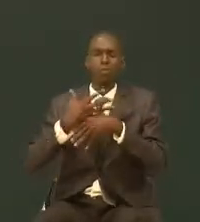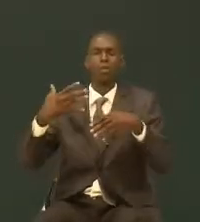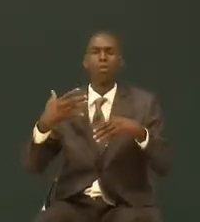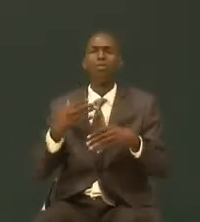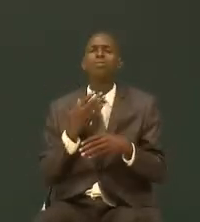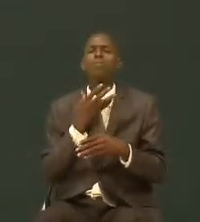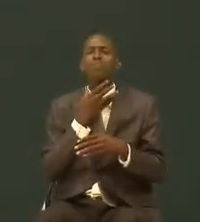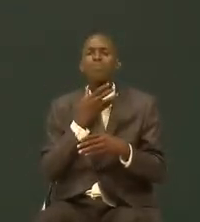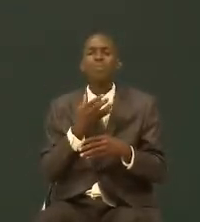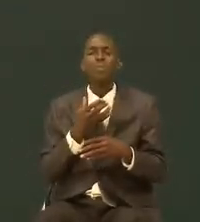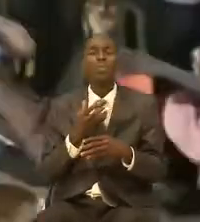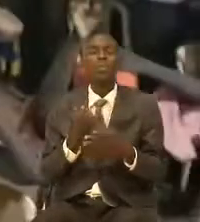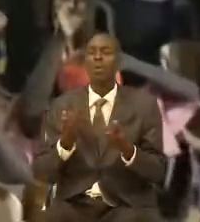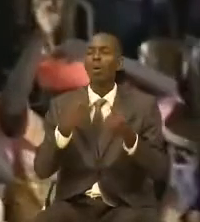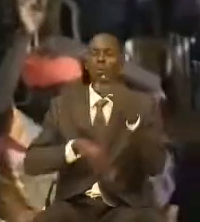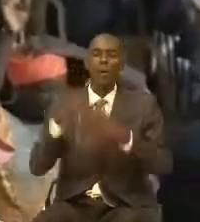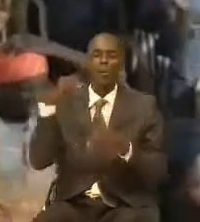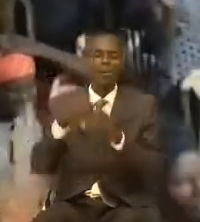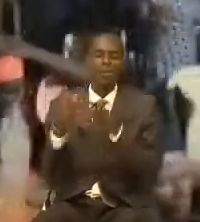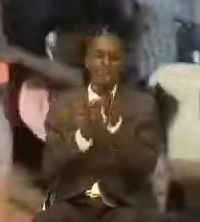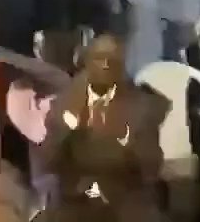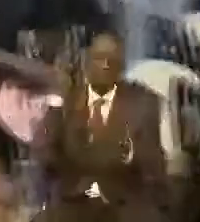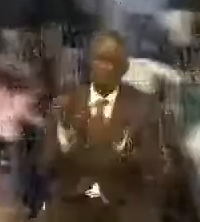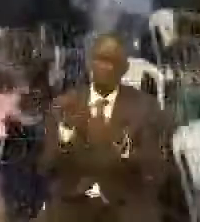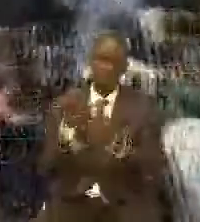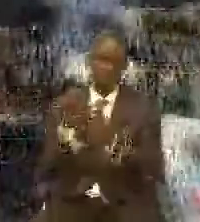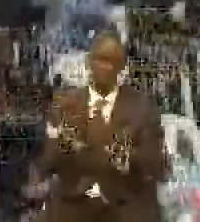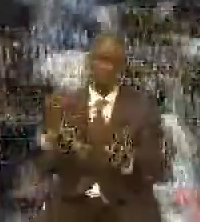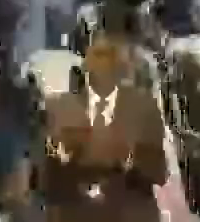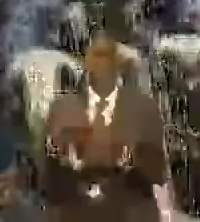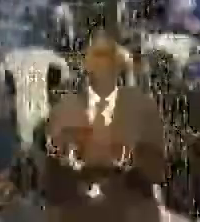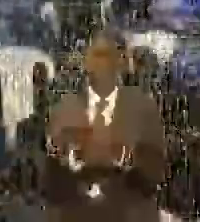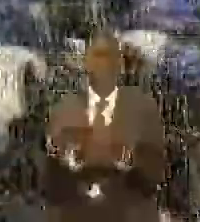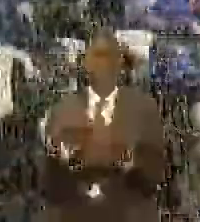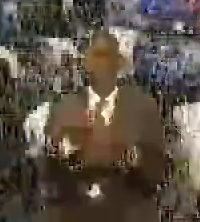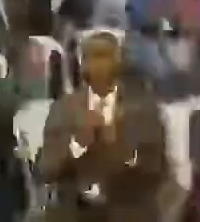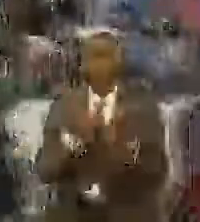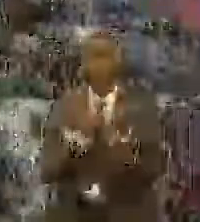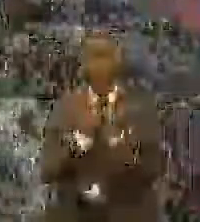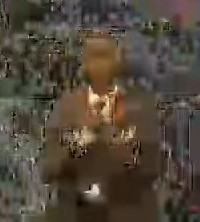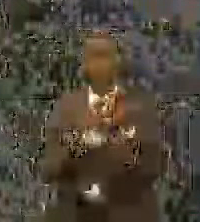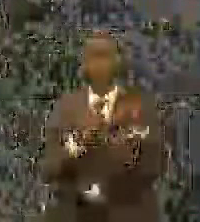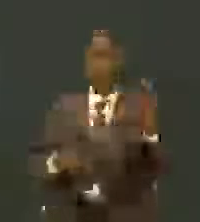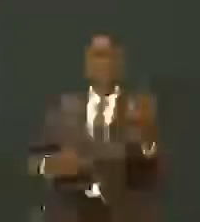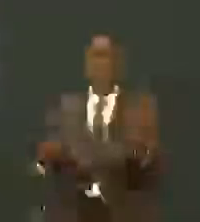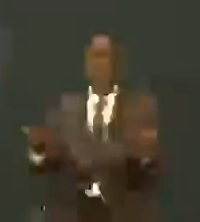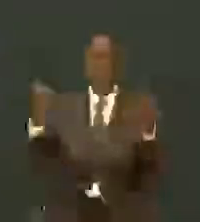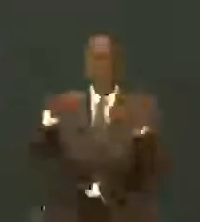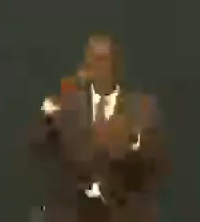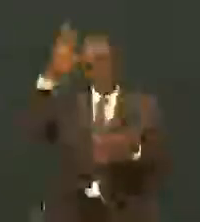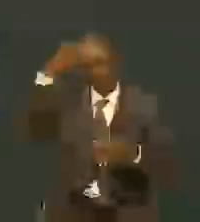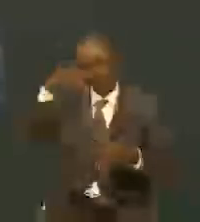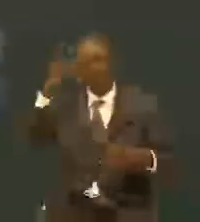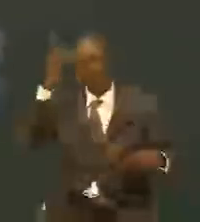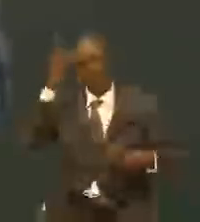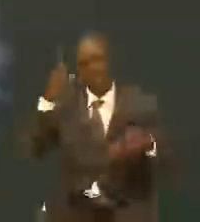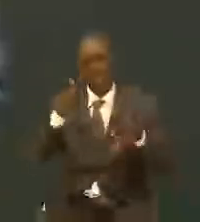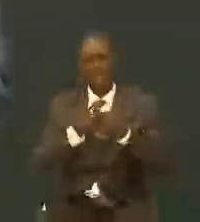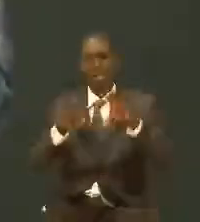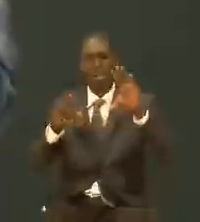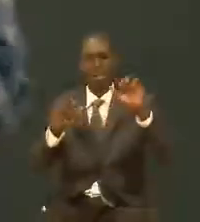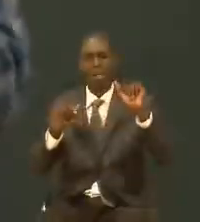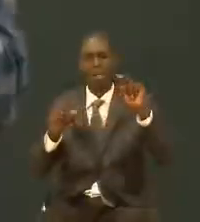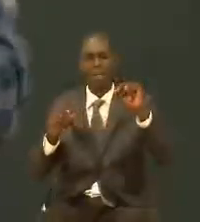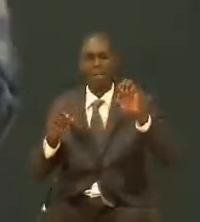out in jesus name and i pray lord an incurable disease like cancer life also